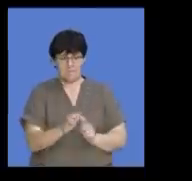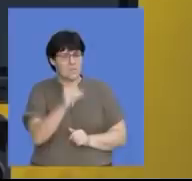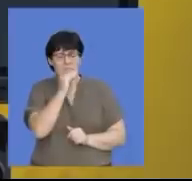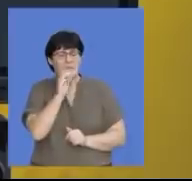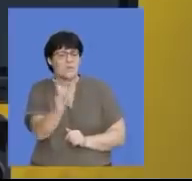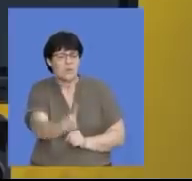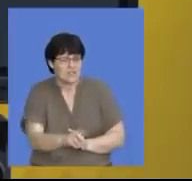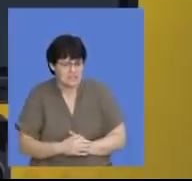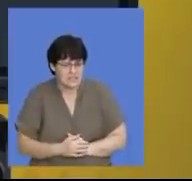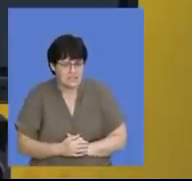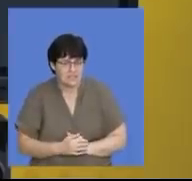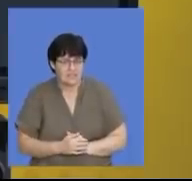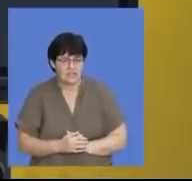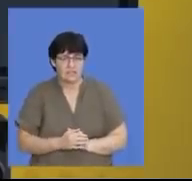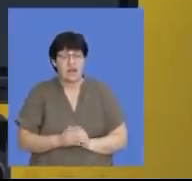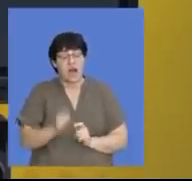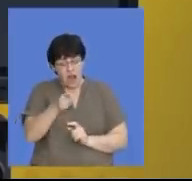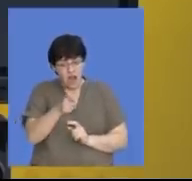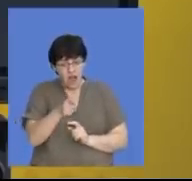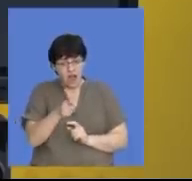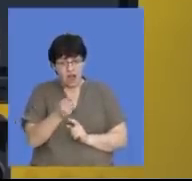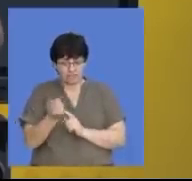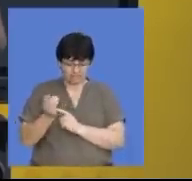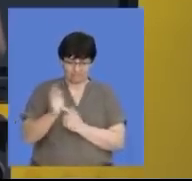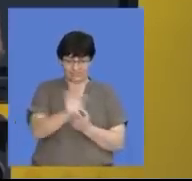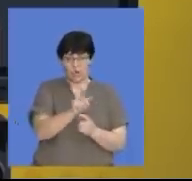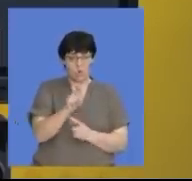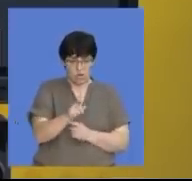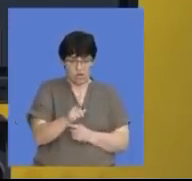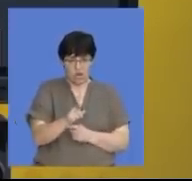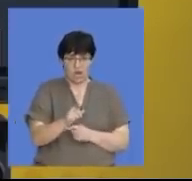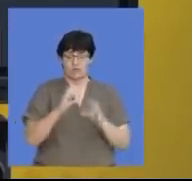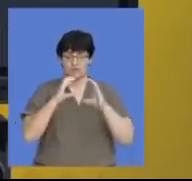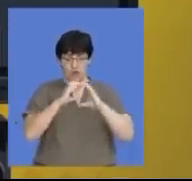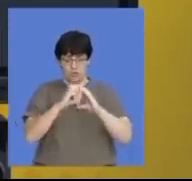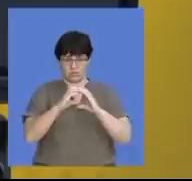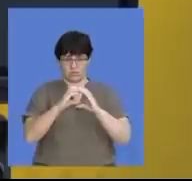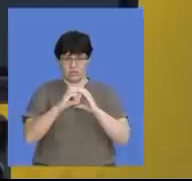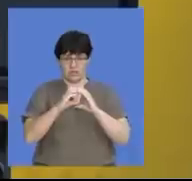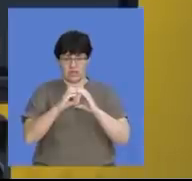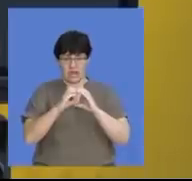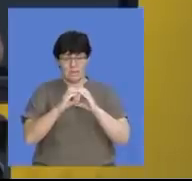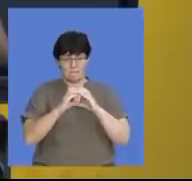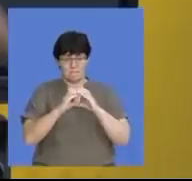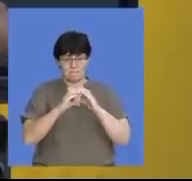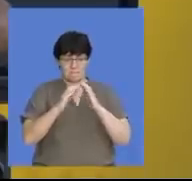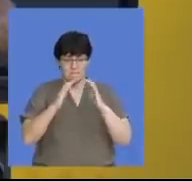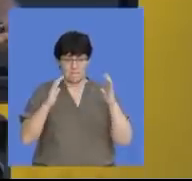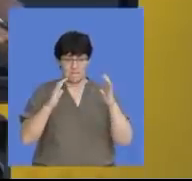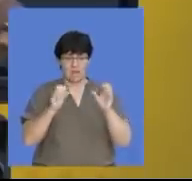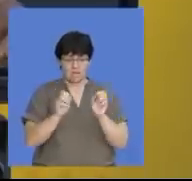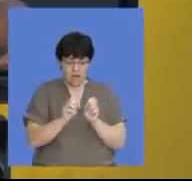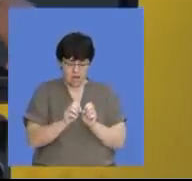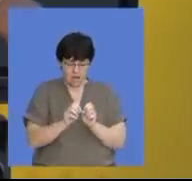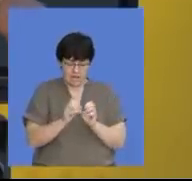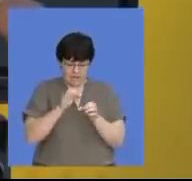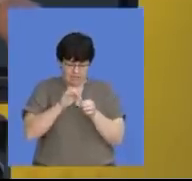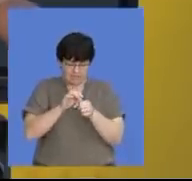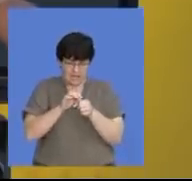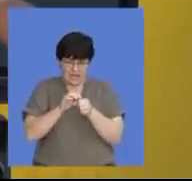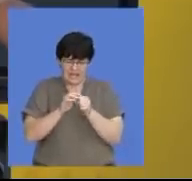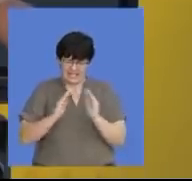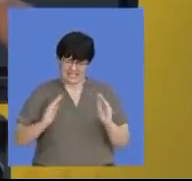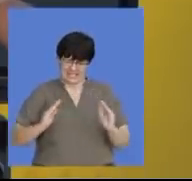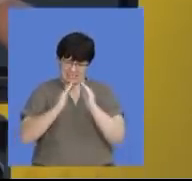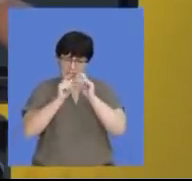this mean? The shape of this particular feature is rounded and steep at the top, and as you move out, it